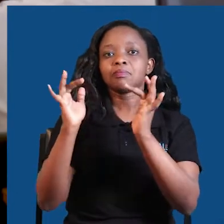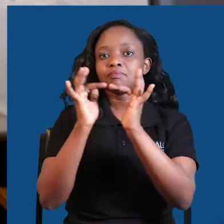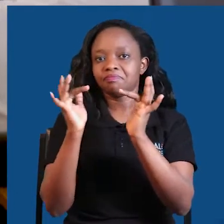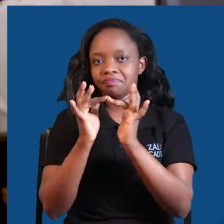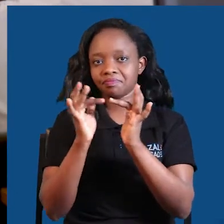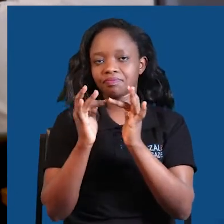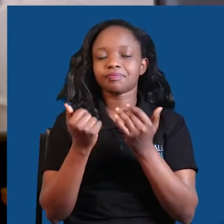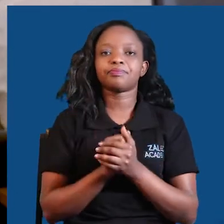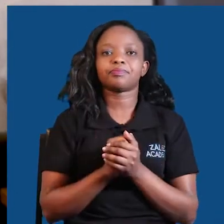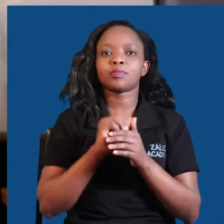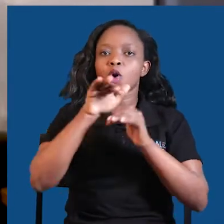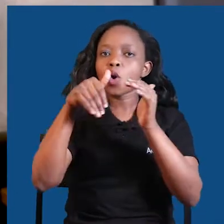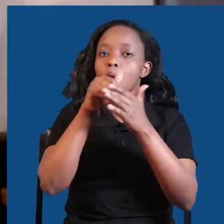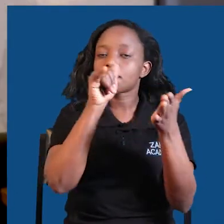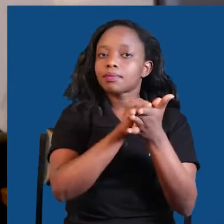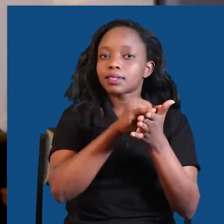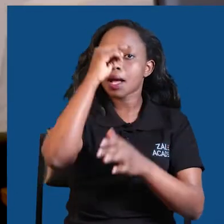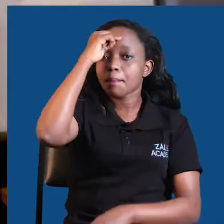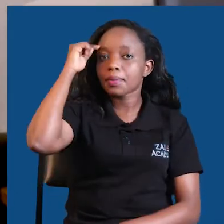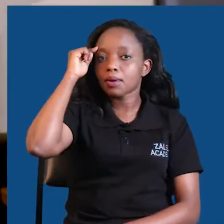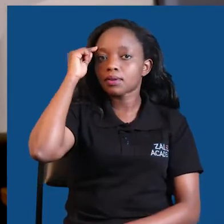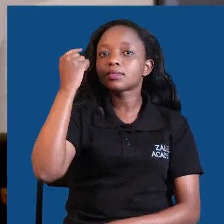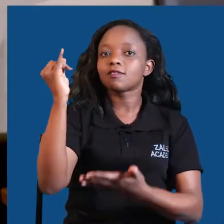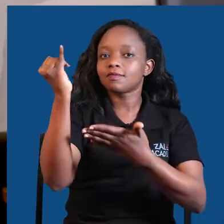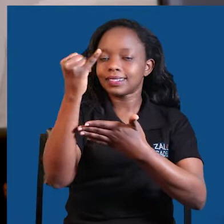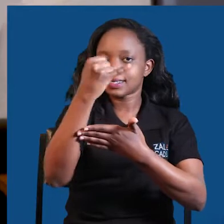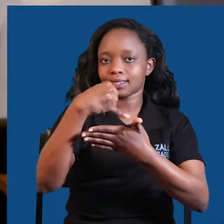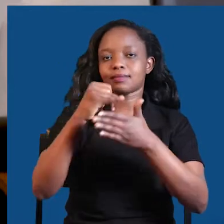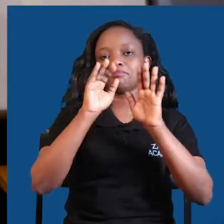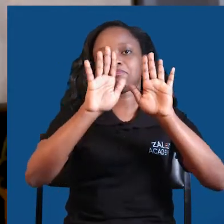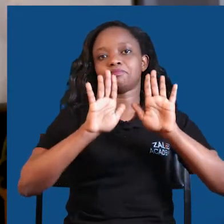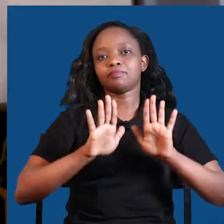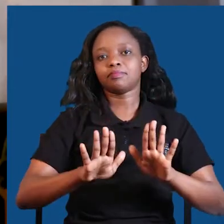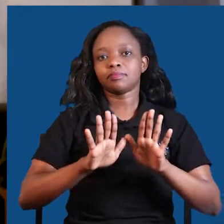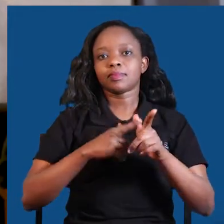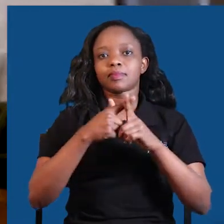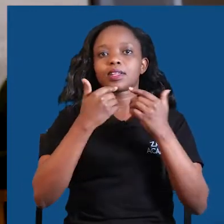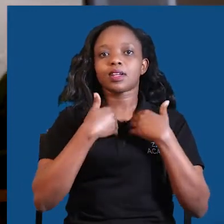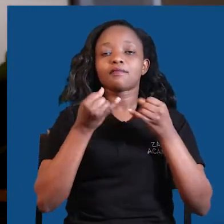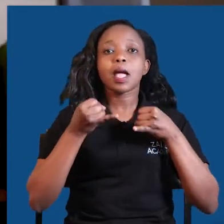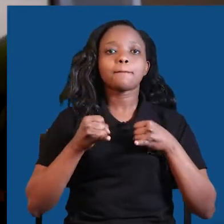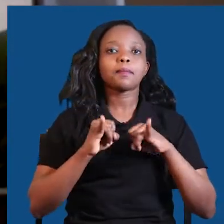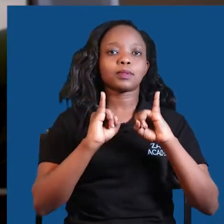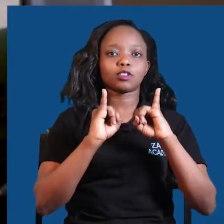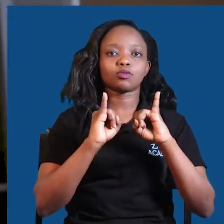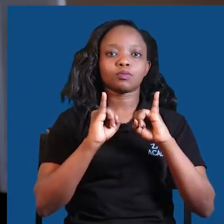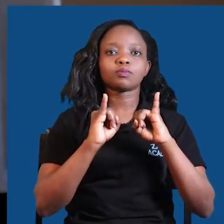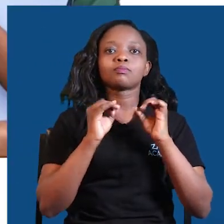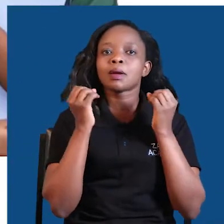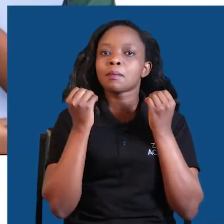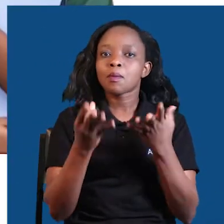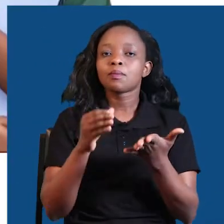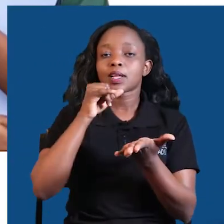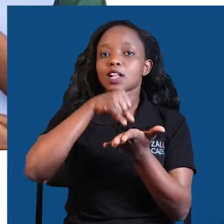how easy it is to navigate. All that is because of the design. Then afterwards, you have now the implementation,